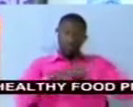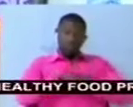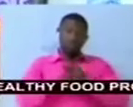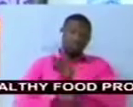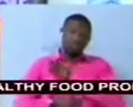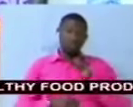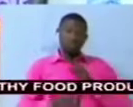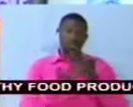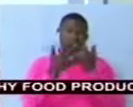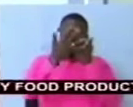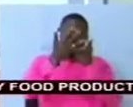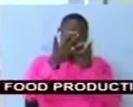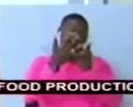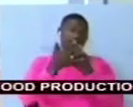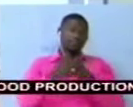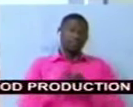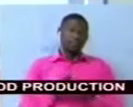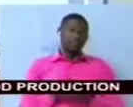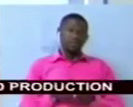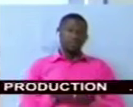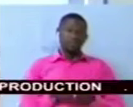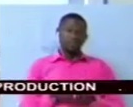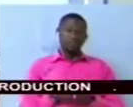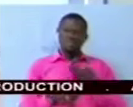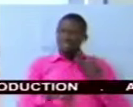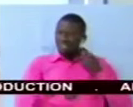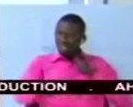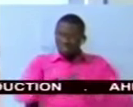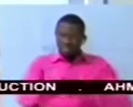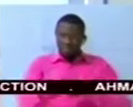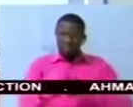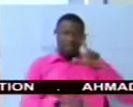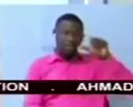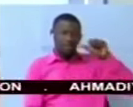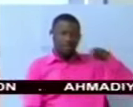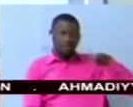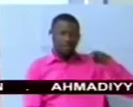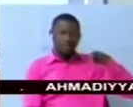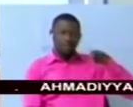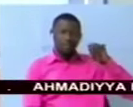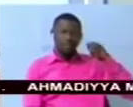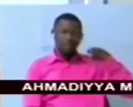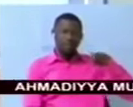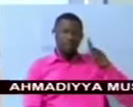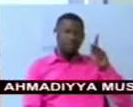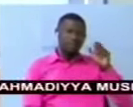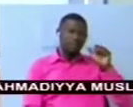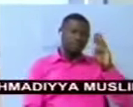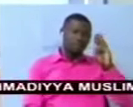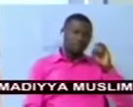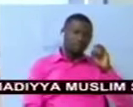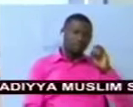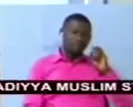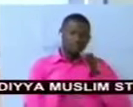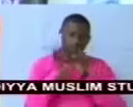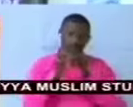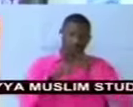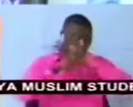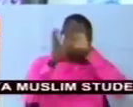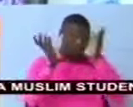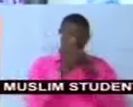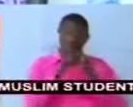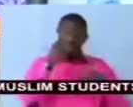Was that the time Lanka told you about all this? Jamono bobu la Lanka netale li yeb. Exactly, ci la commencé di narrate fim jaar